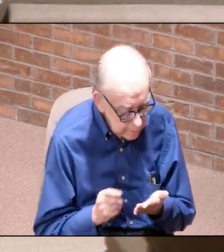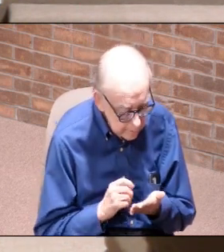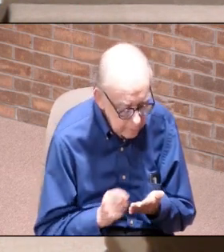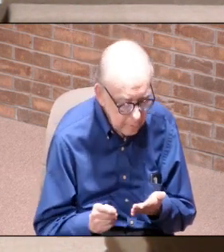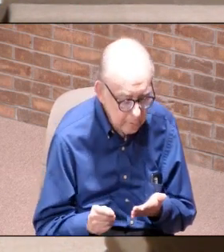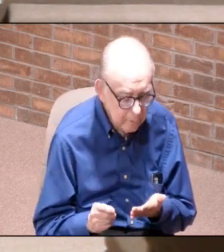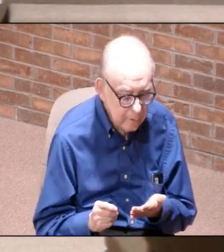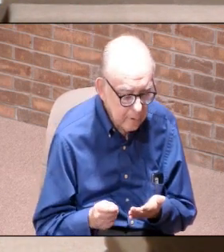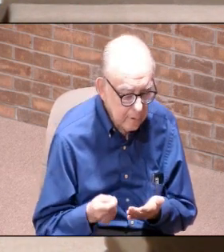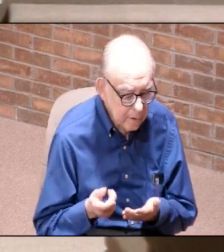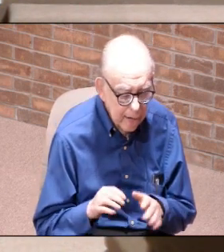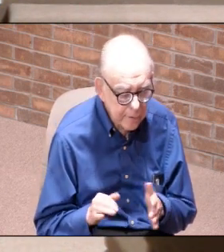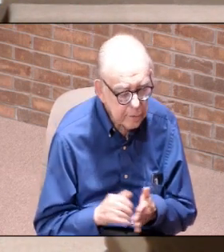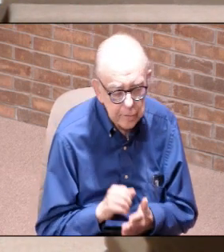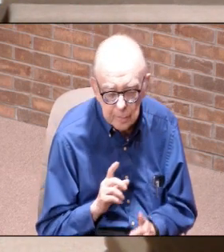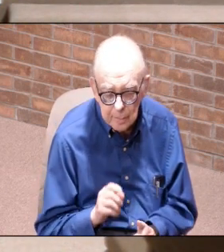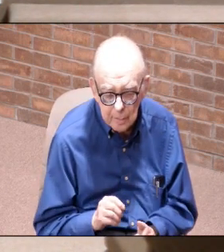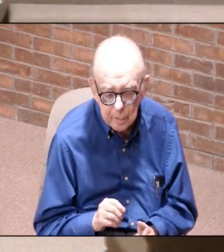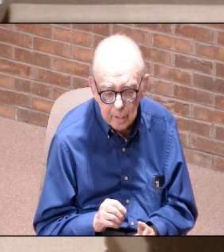How'd you do?